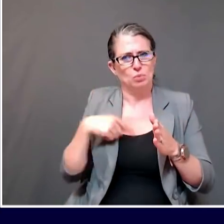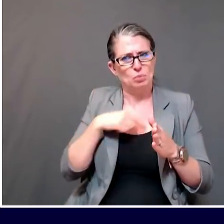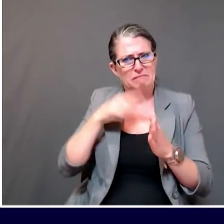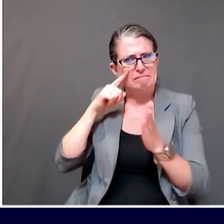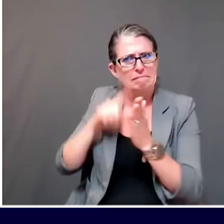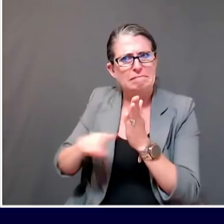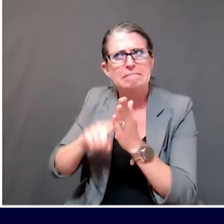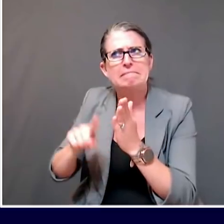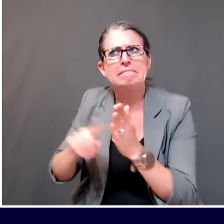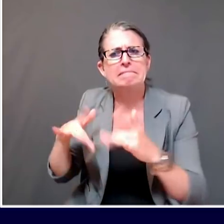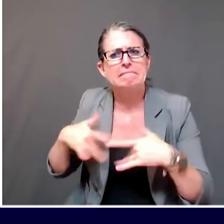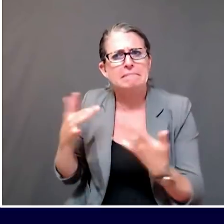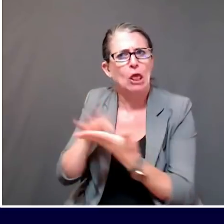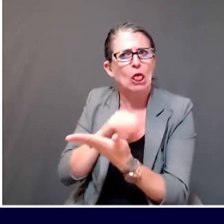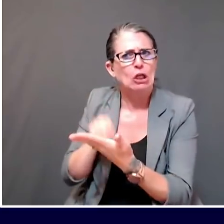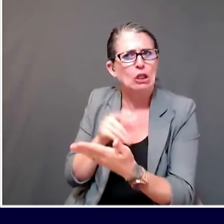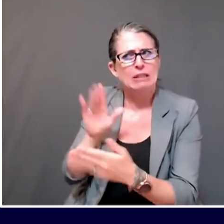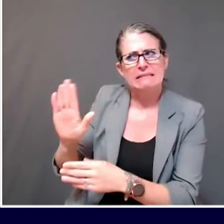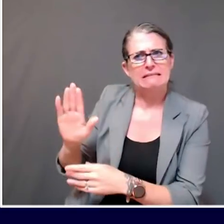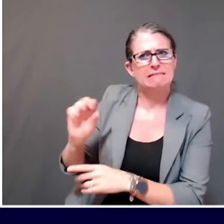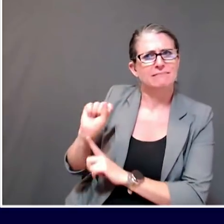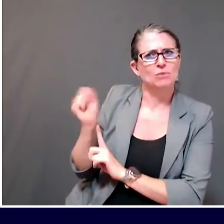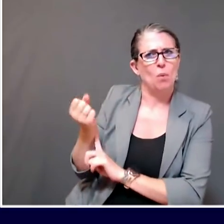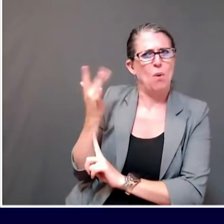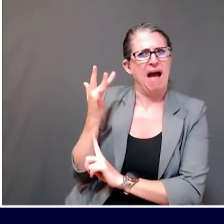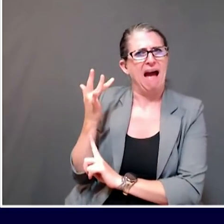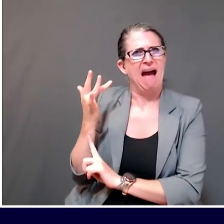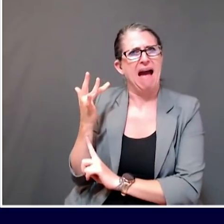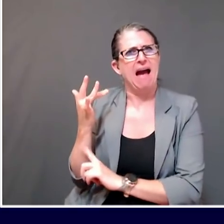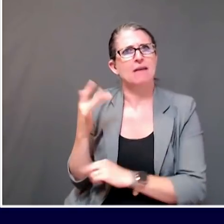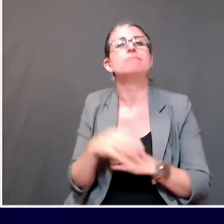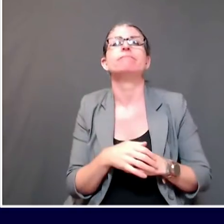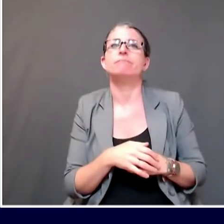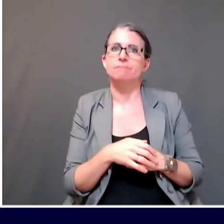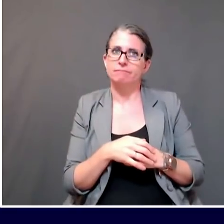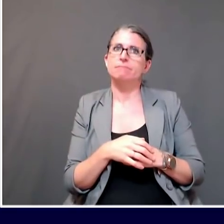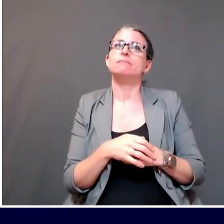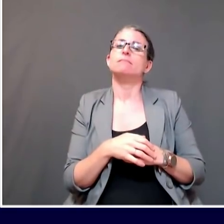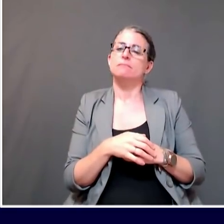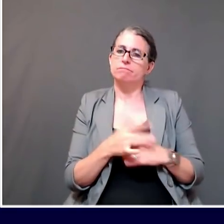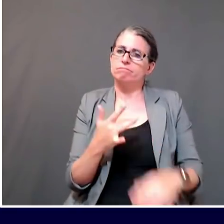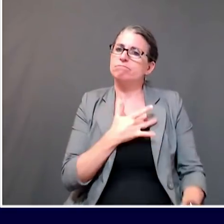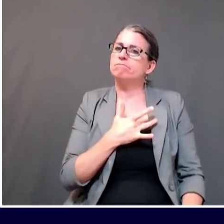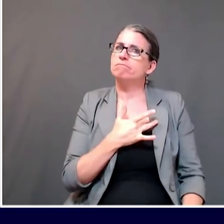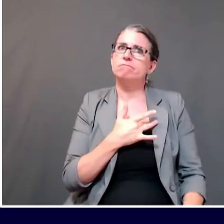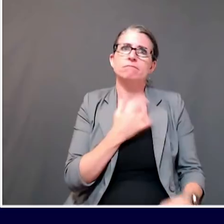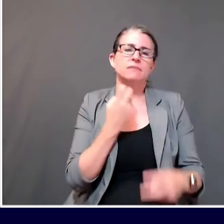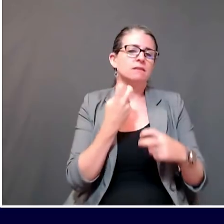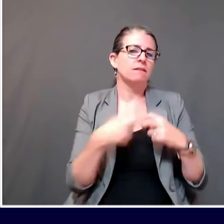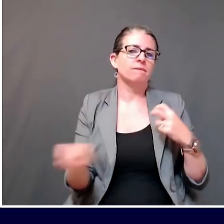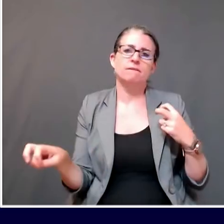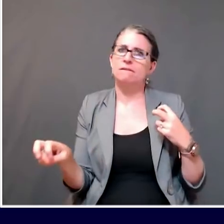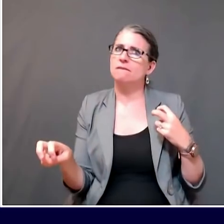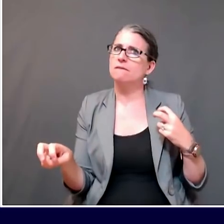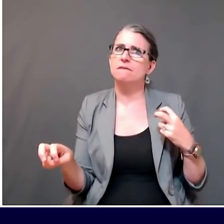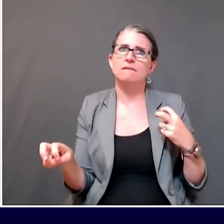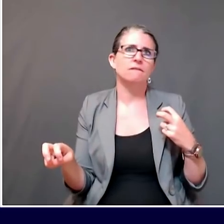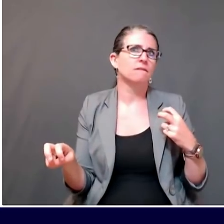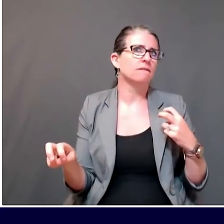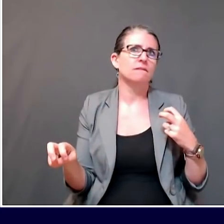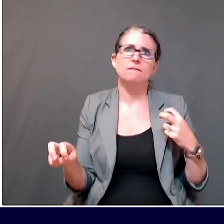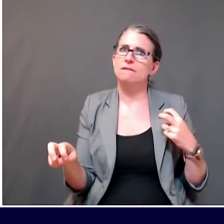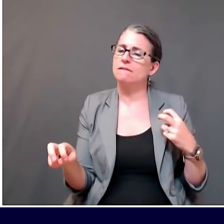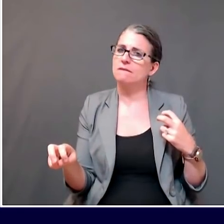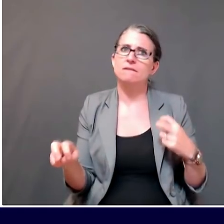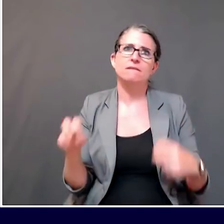very saddening report. As many may recall, Maine CDC over the weekend reported